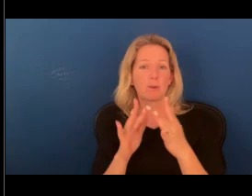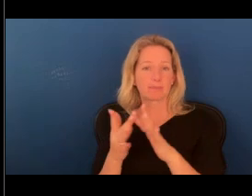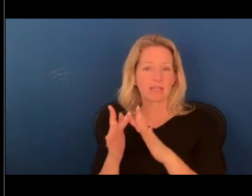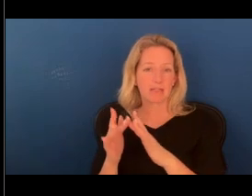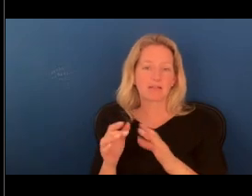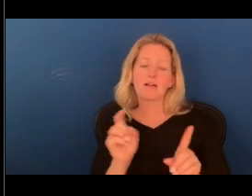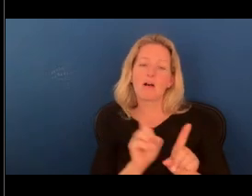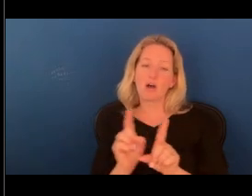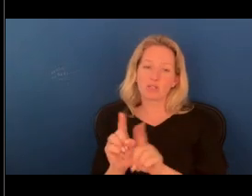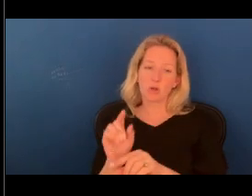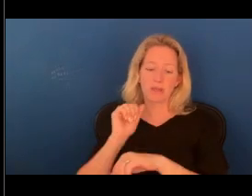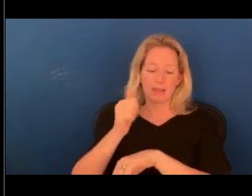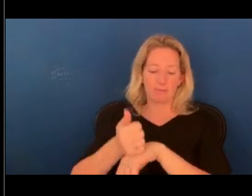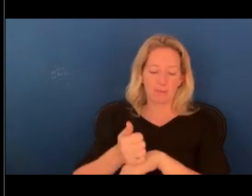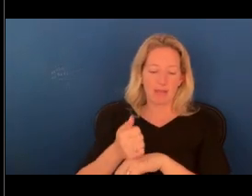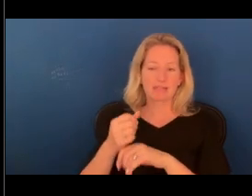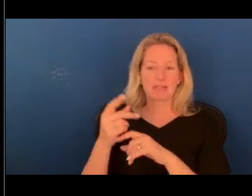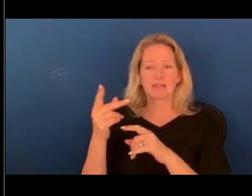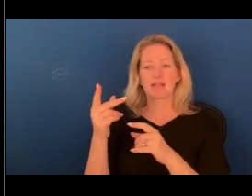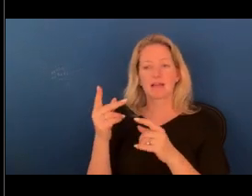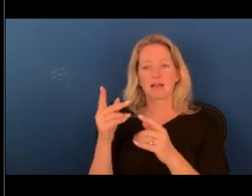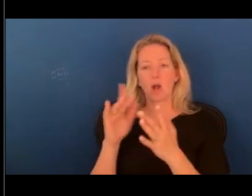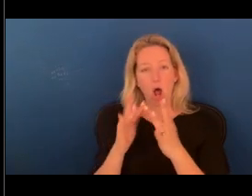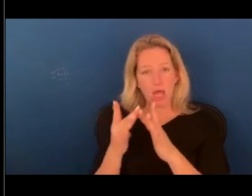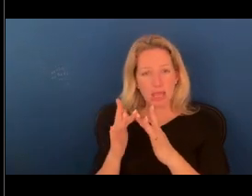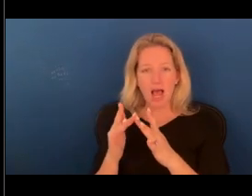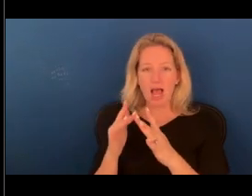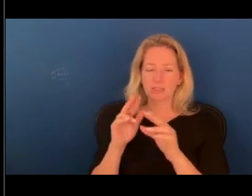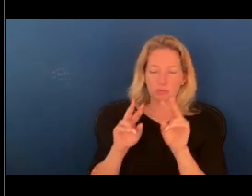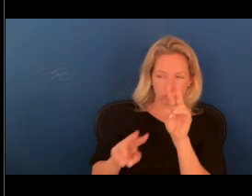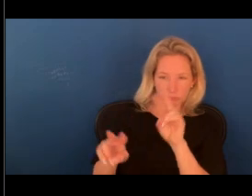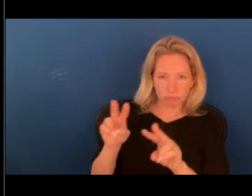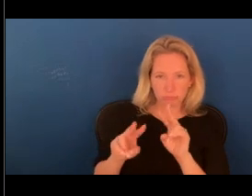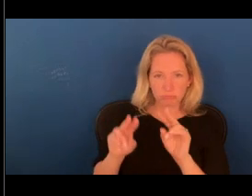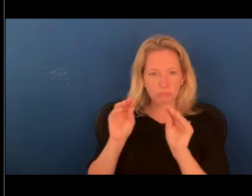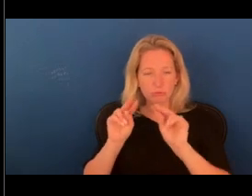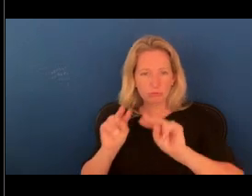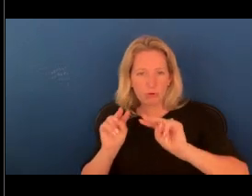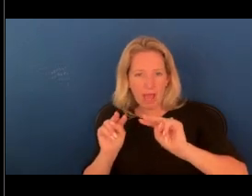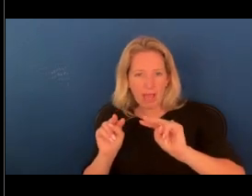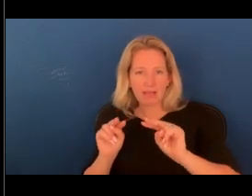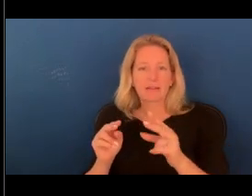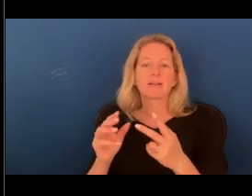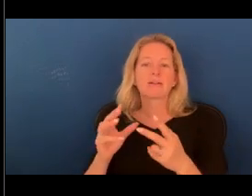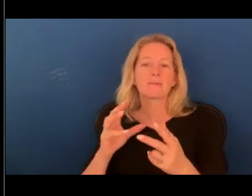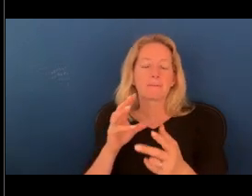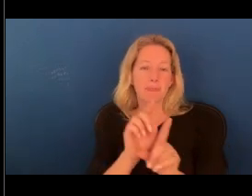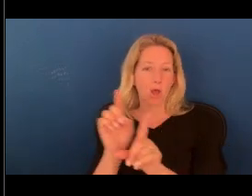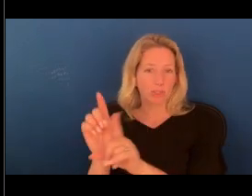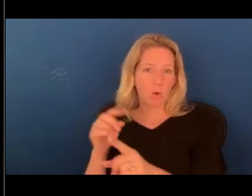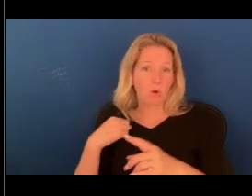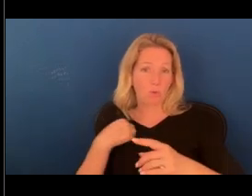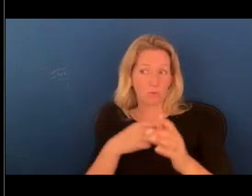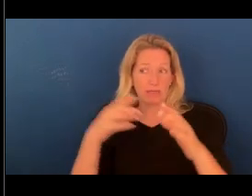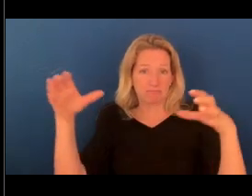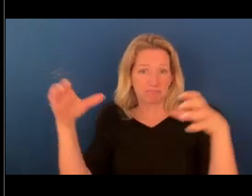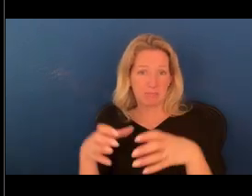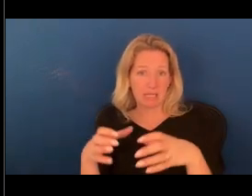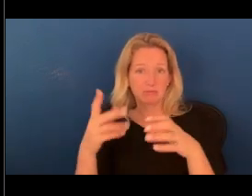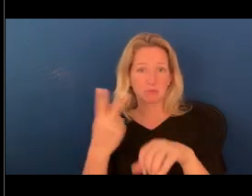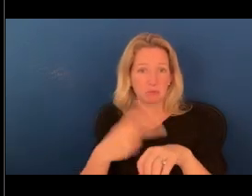viewable online implementation platform to track implementation and also act as a peer-to-peer learning tool. We also meet twice a year as a